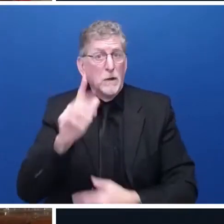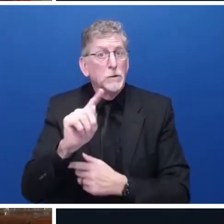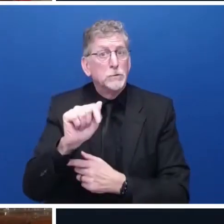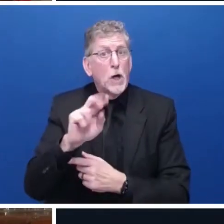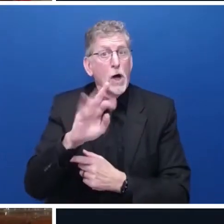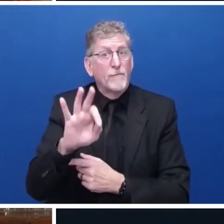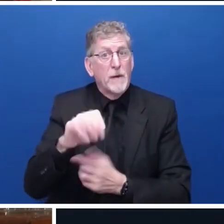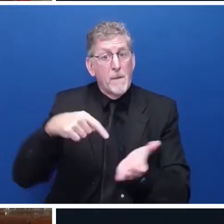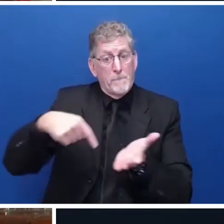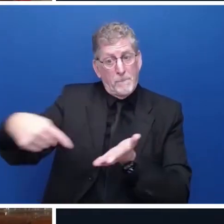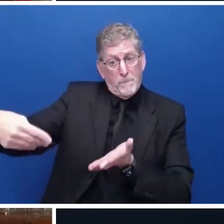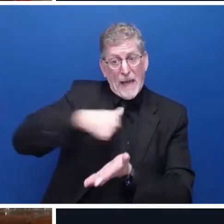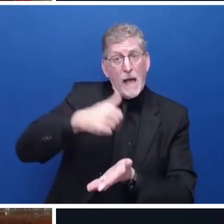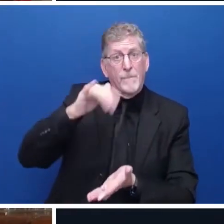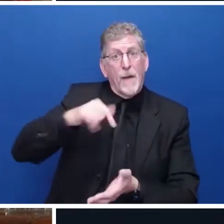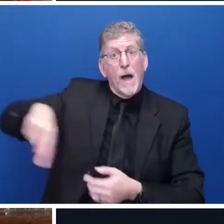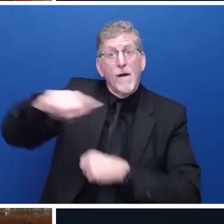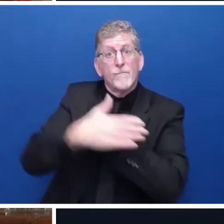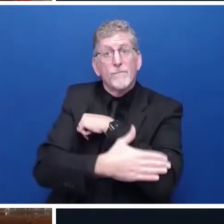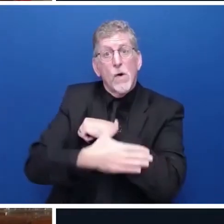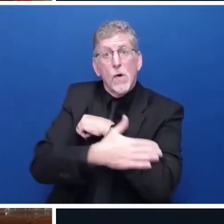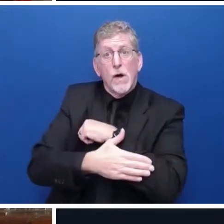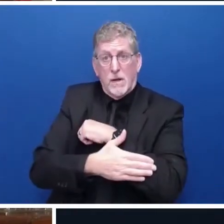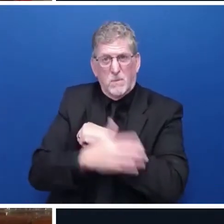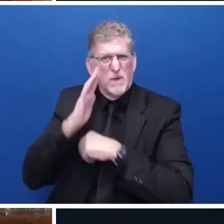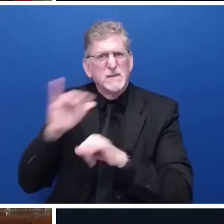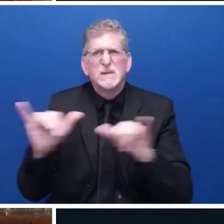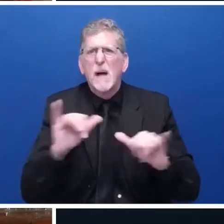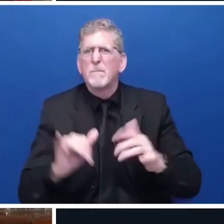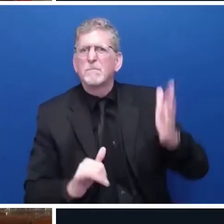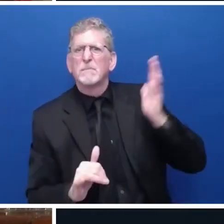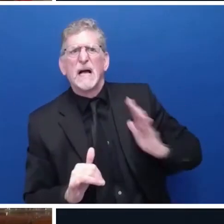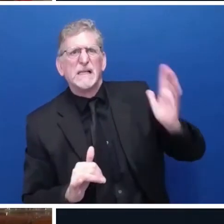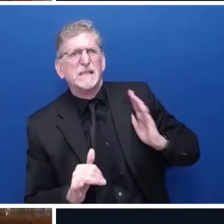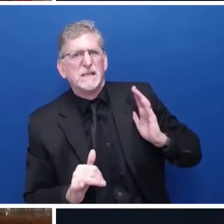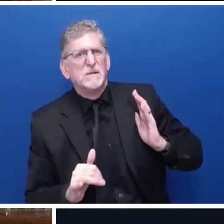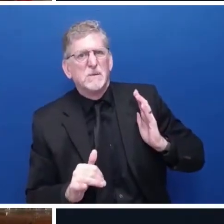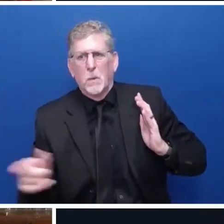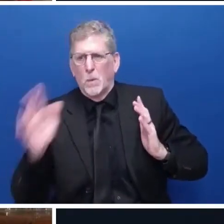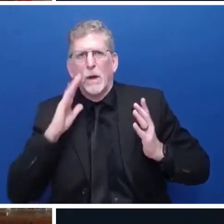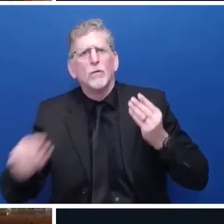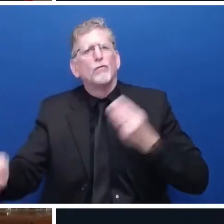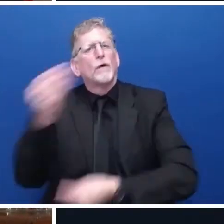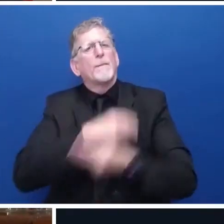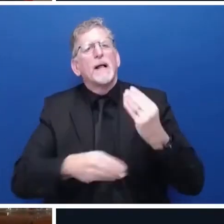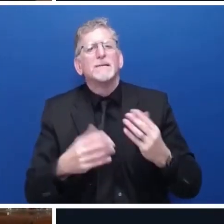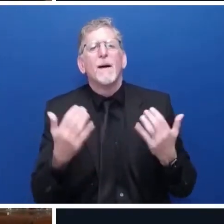modern-day system of income tax, taking a great financial burden off the people that I love.